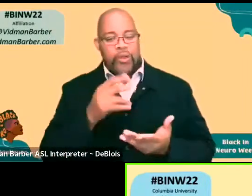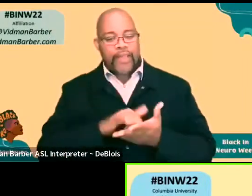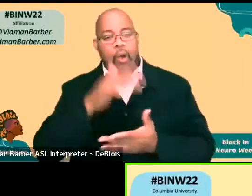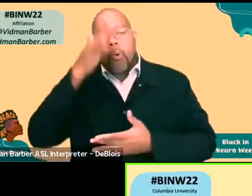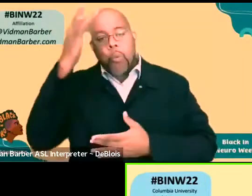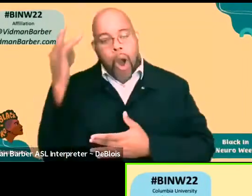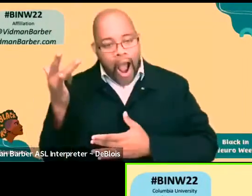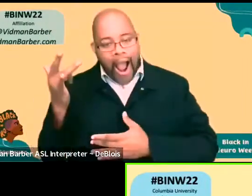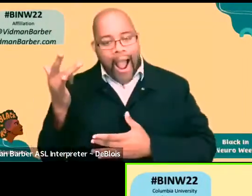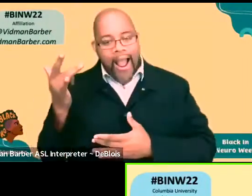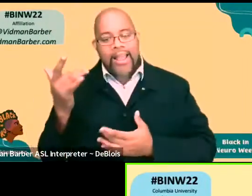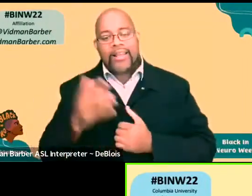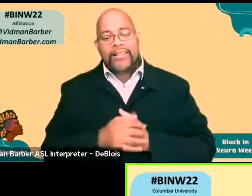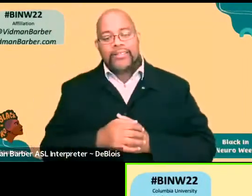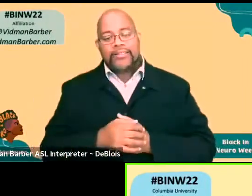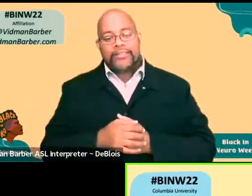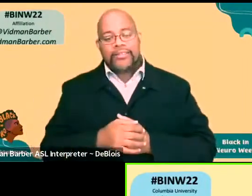why